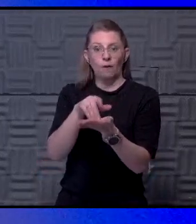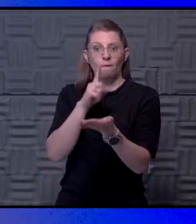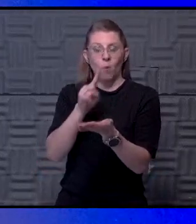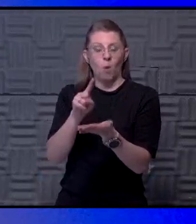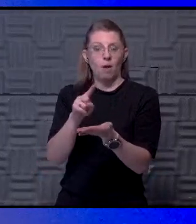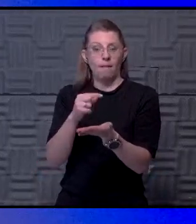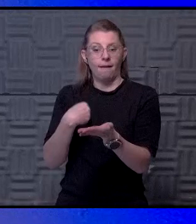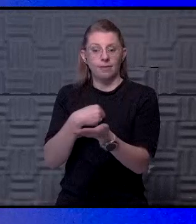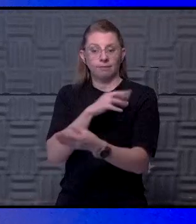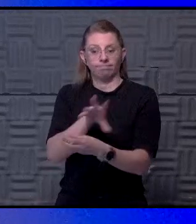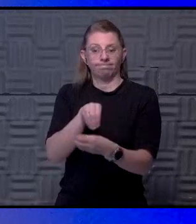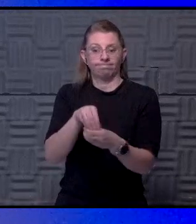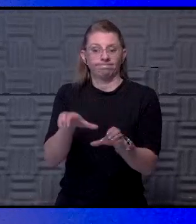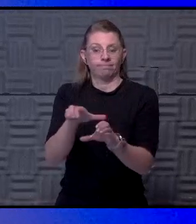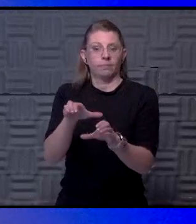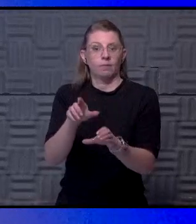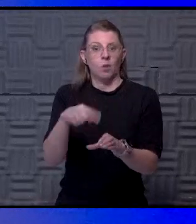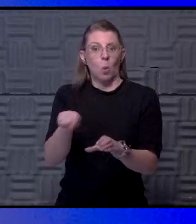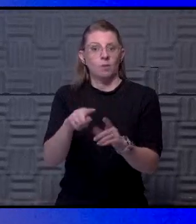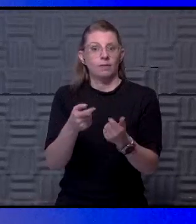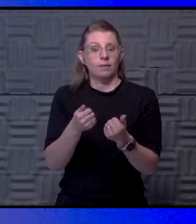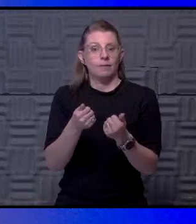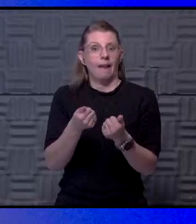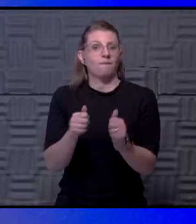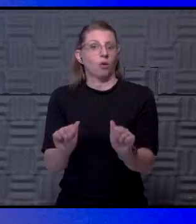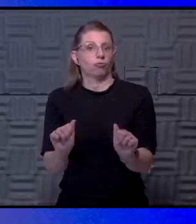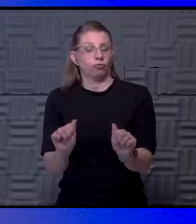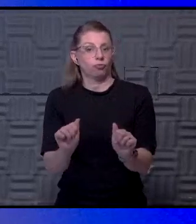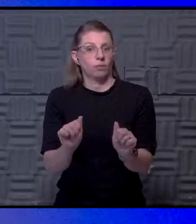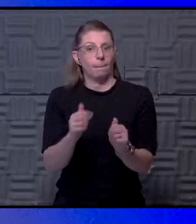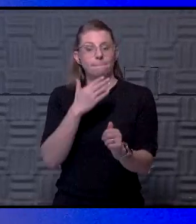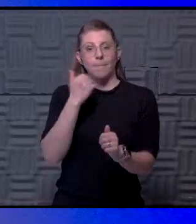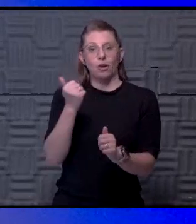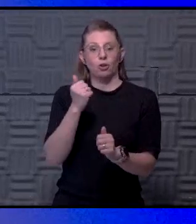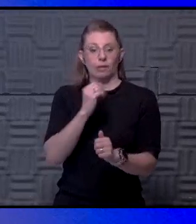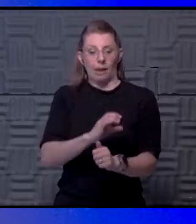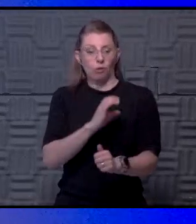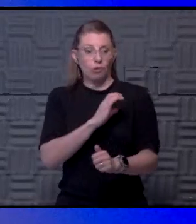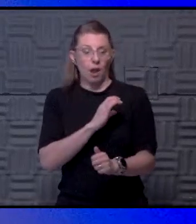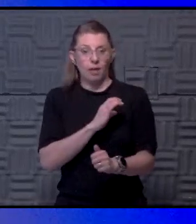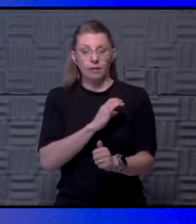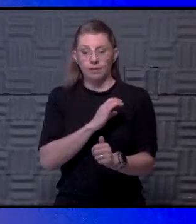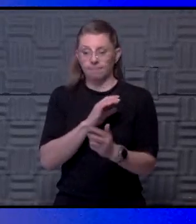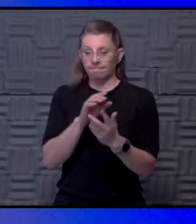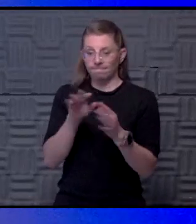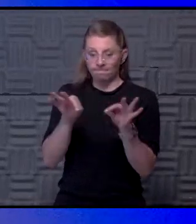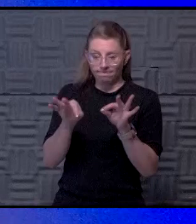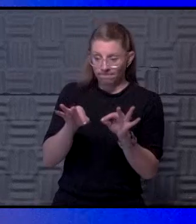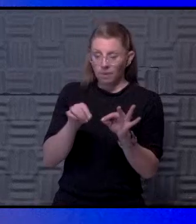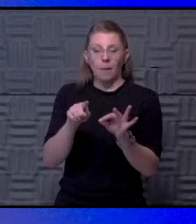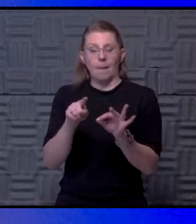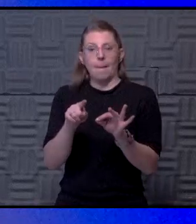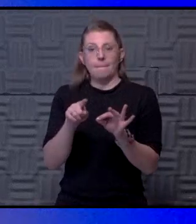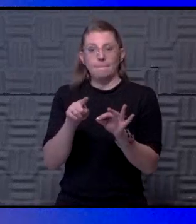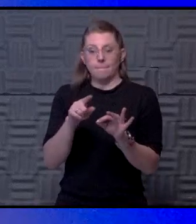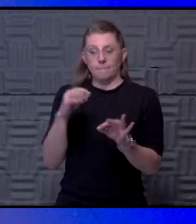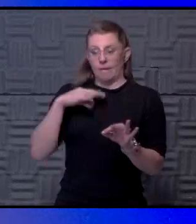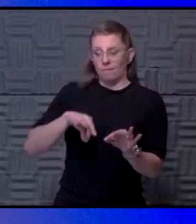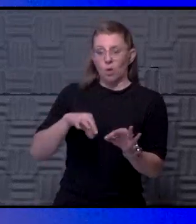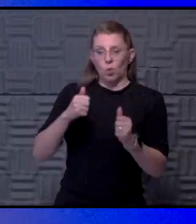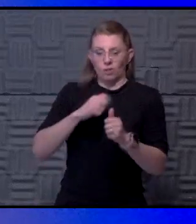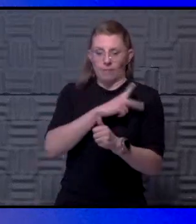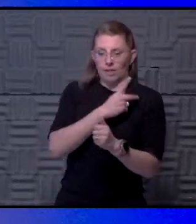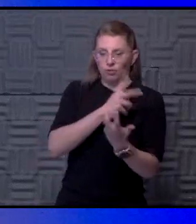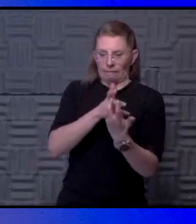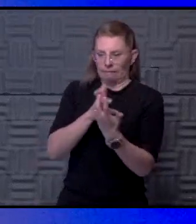in those efforts to better characterize, the potential benefits and, characterize which patients can